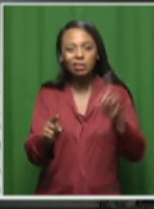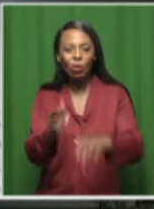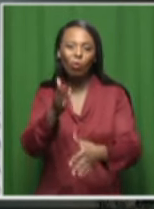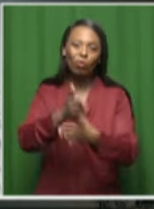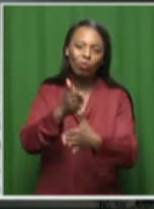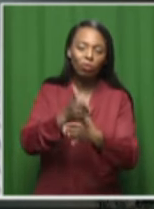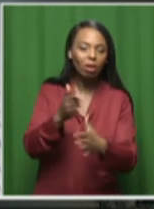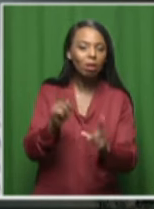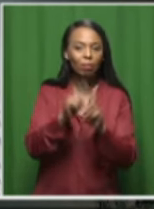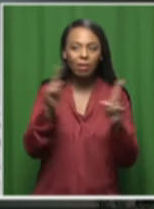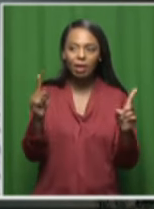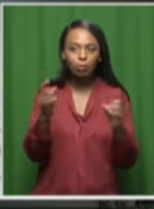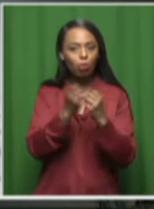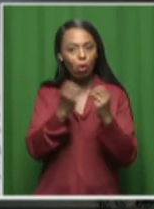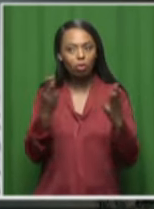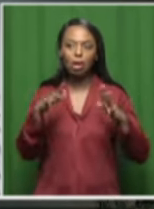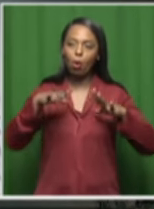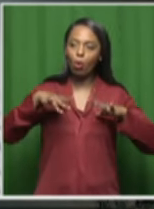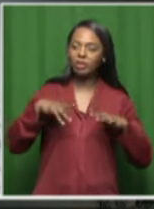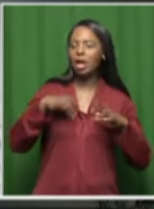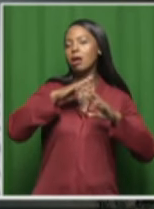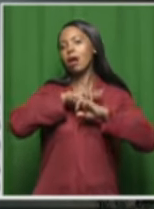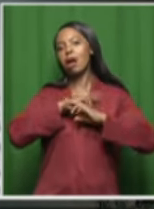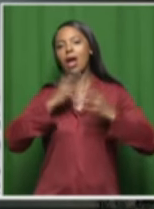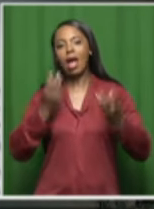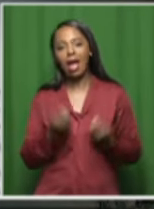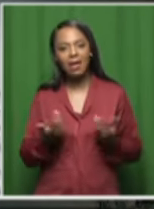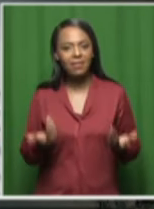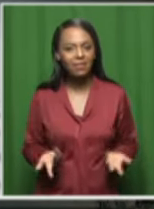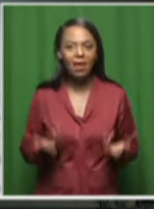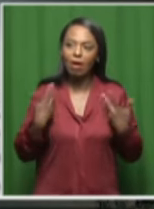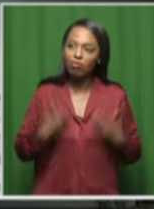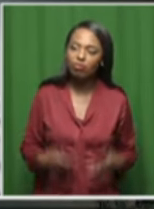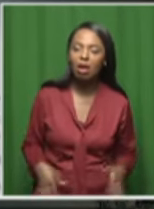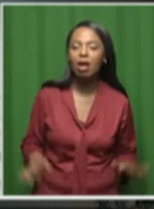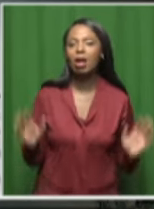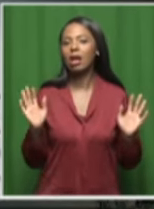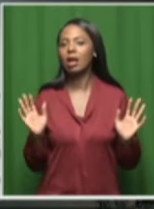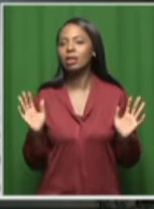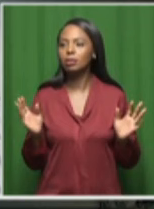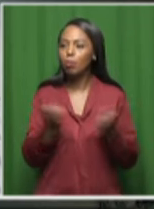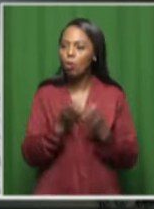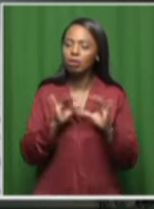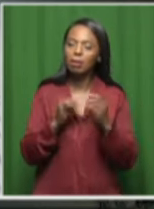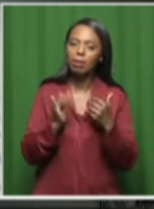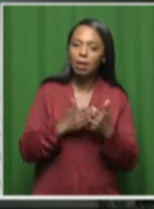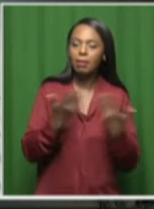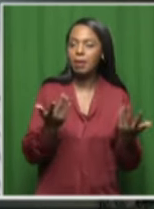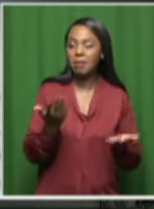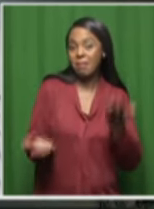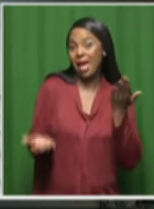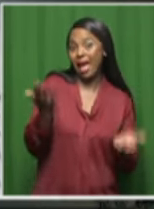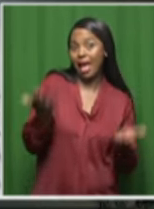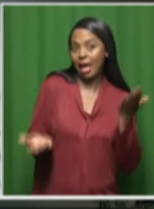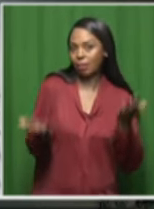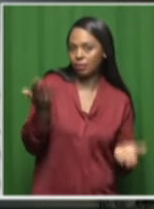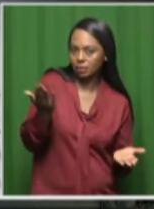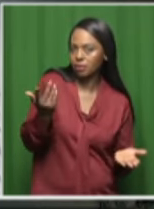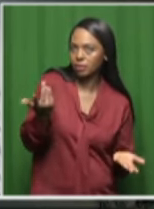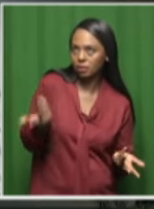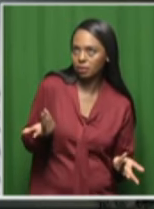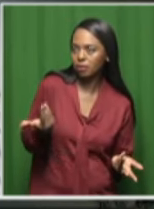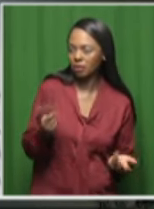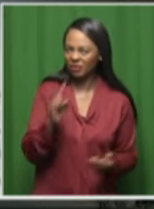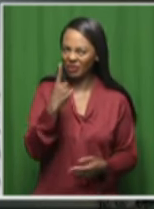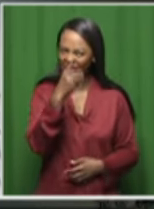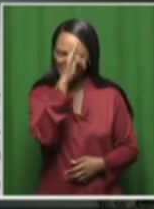going to happen. So that cuts that timeline even shorter. So predictions, perhaps, and who knows? This is a perhaps, this is us guessing. Yeah. 1st